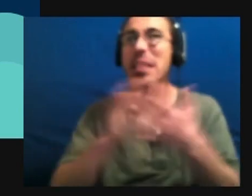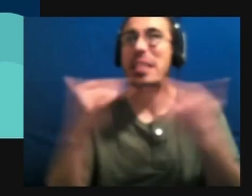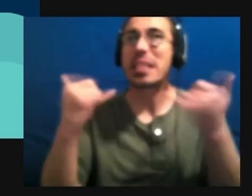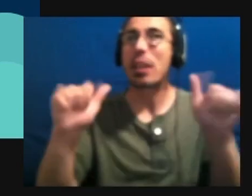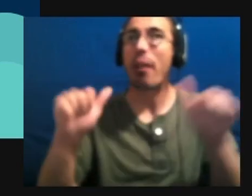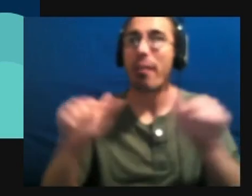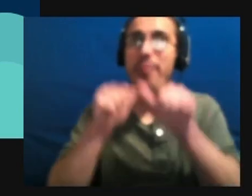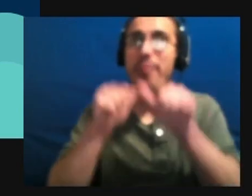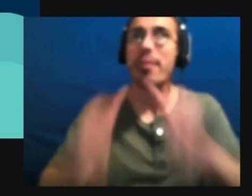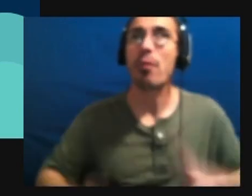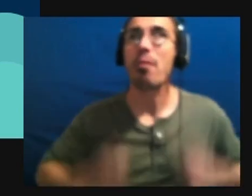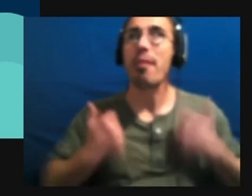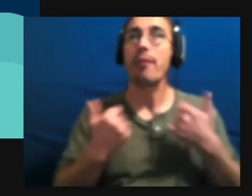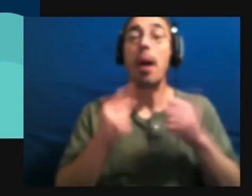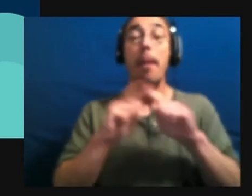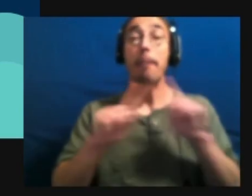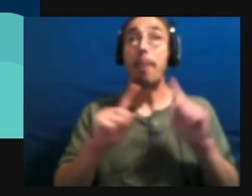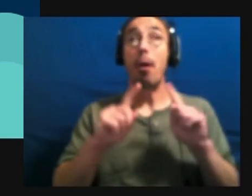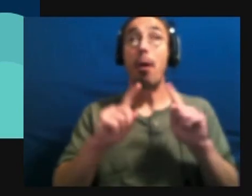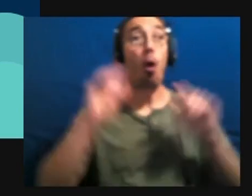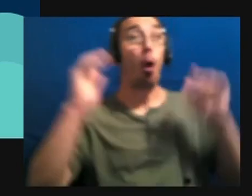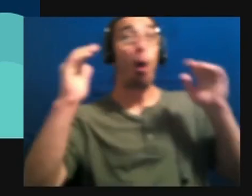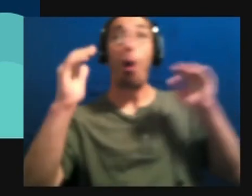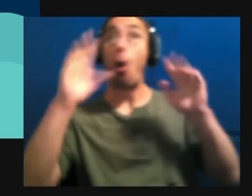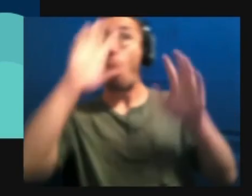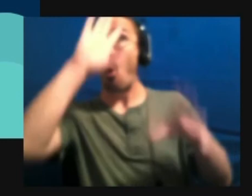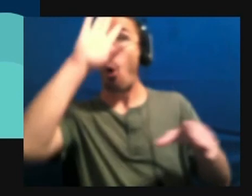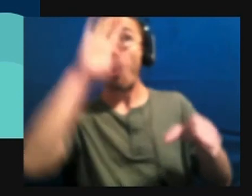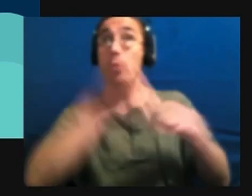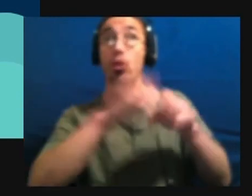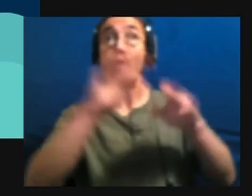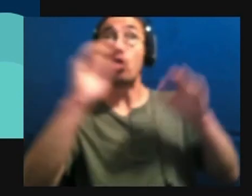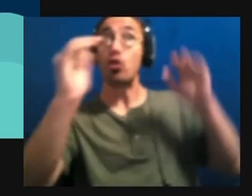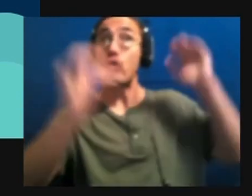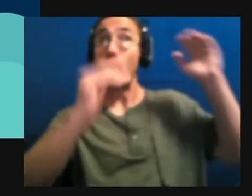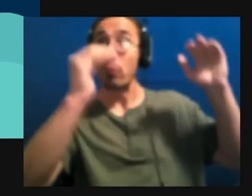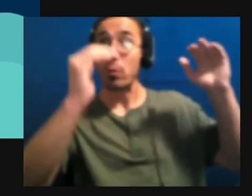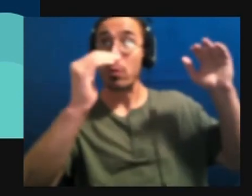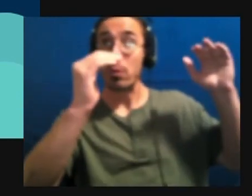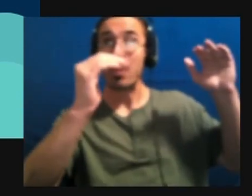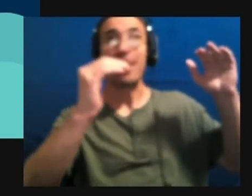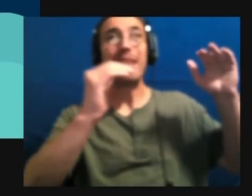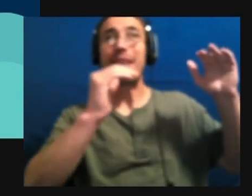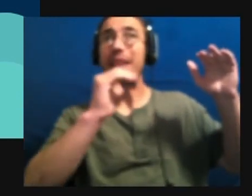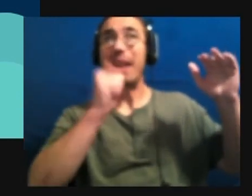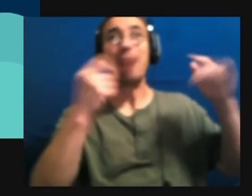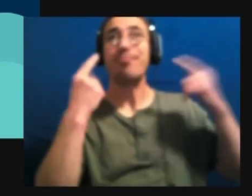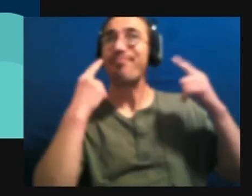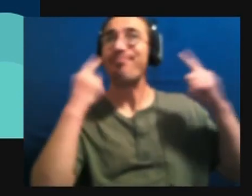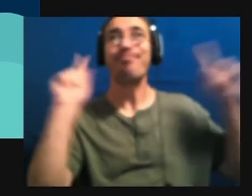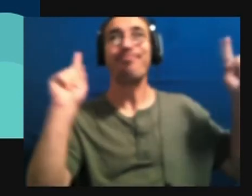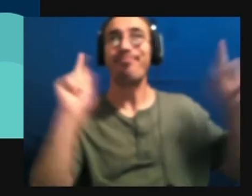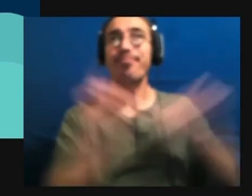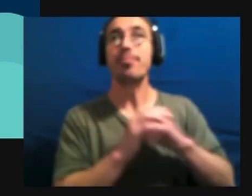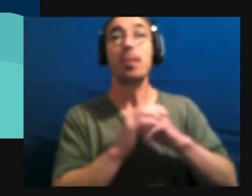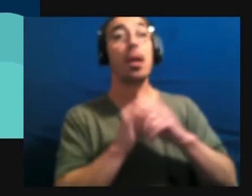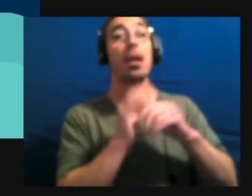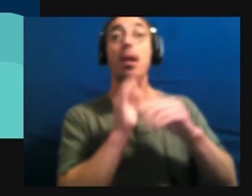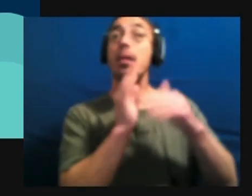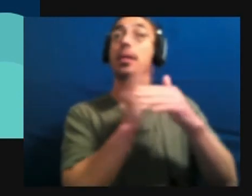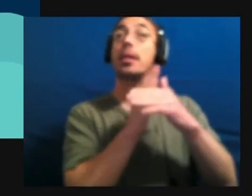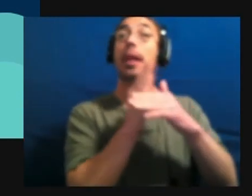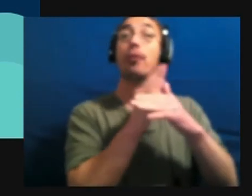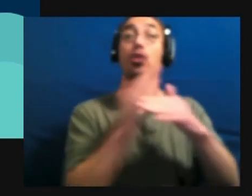this is what autistic adults are telling you. A lot of my friends are not, have not made it. The average lifespan for us